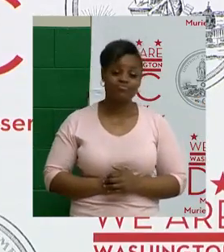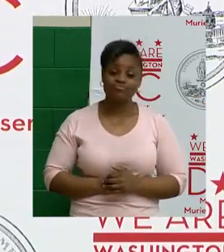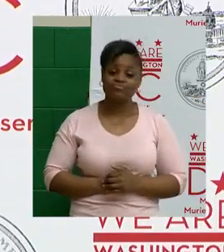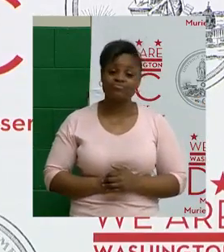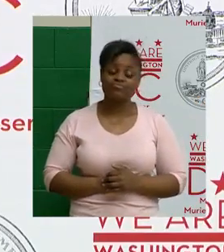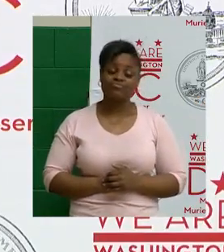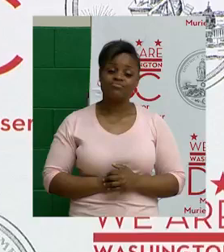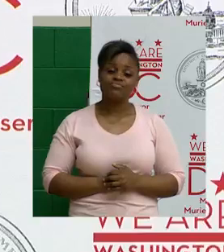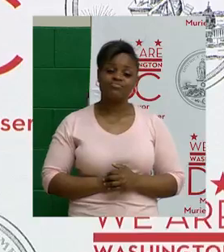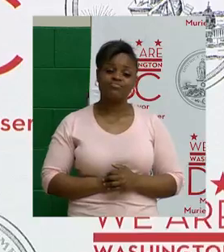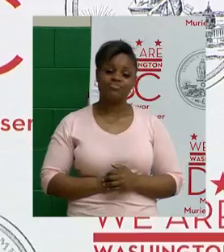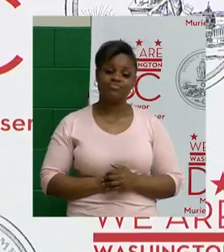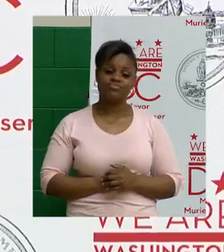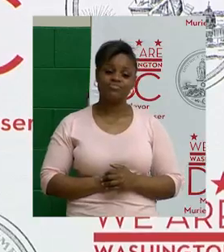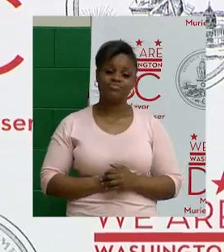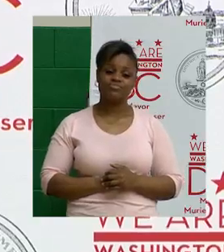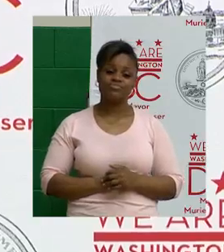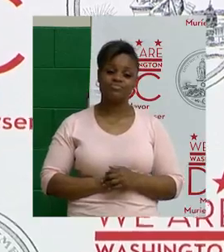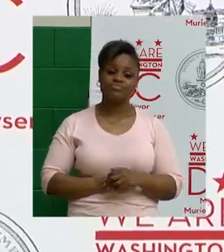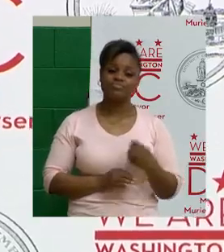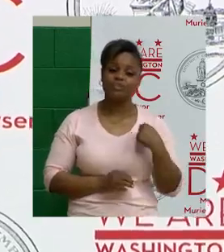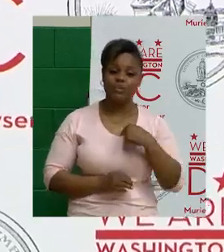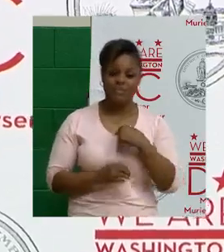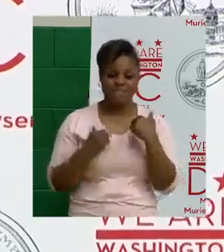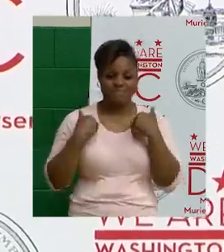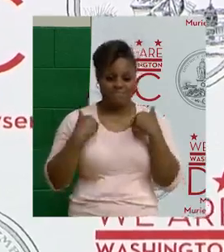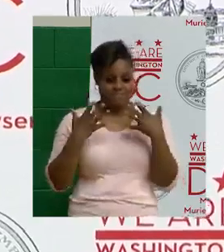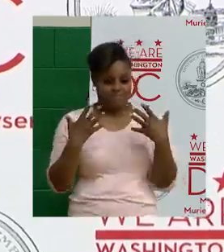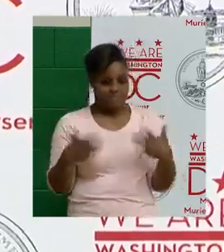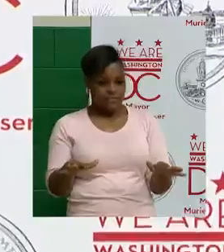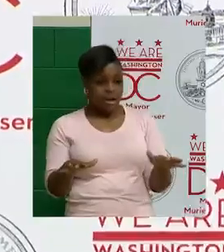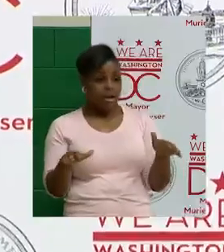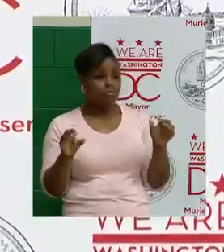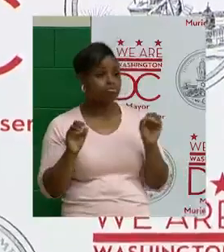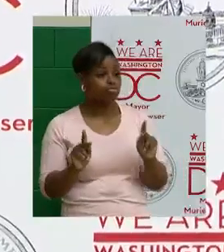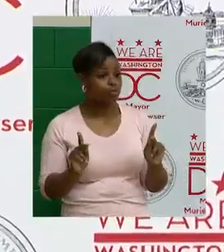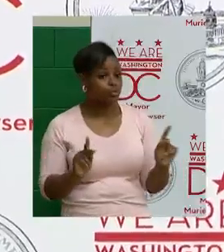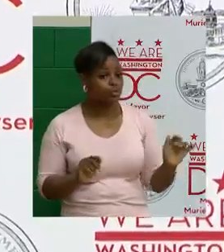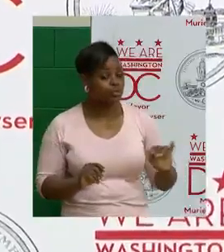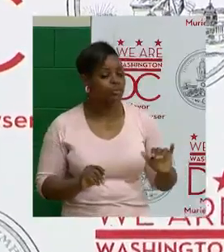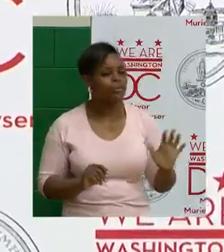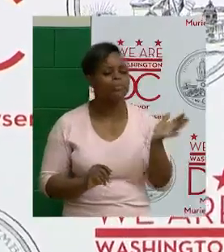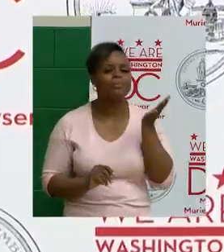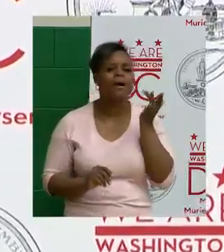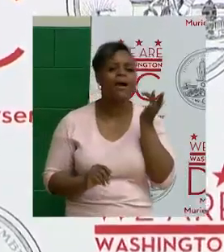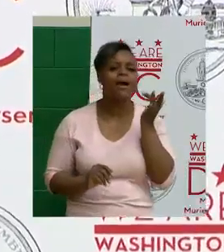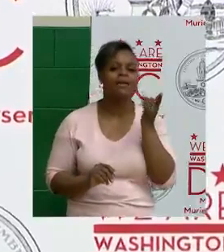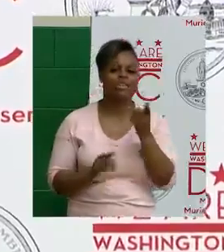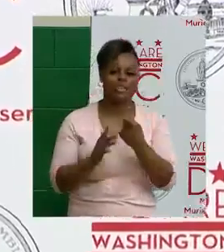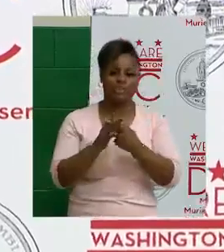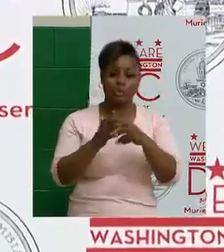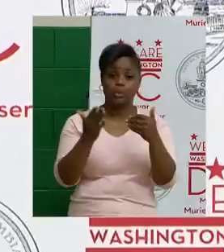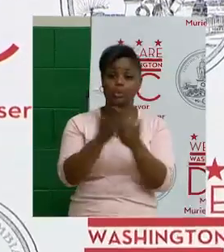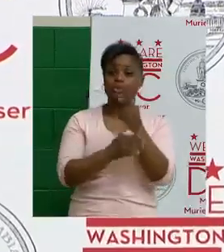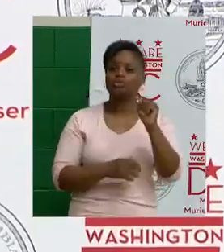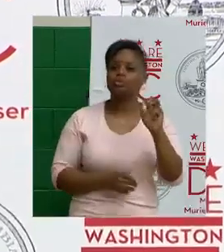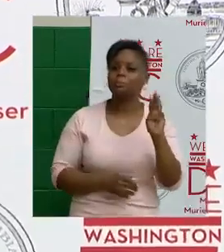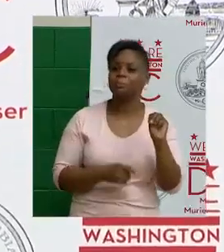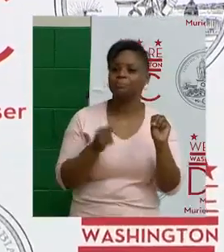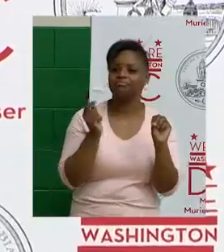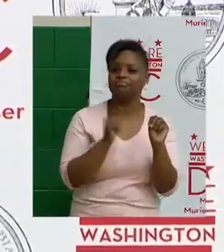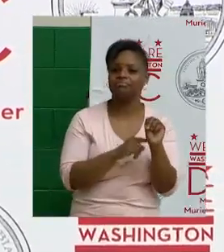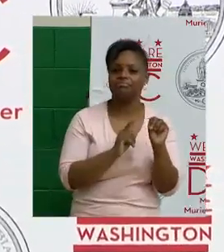So we also have an opportunity because we are at a start of a new term, a new 4 years for